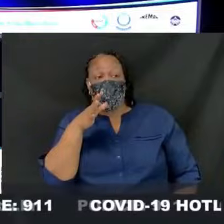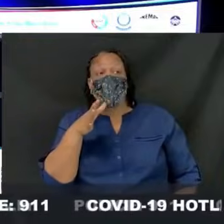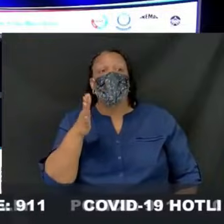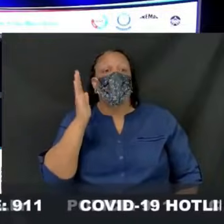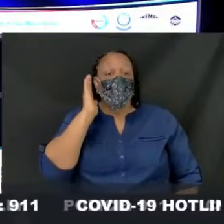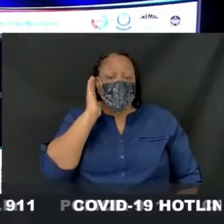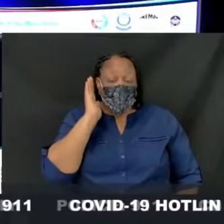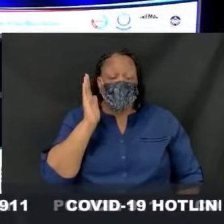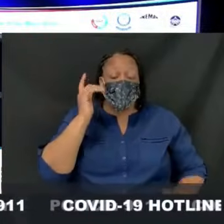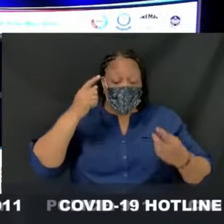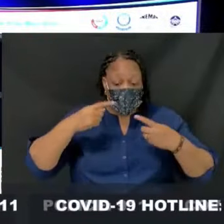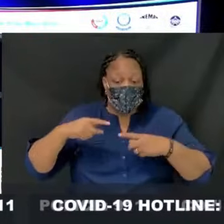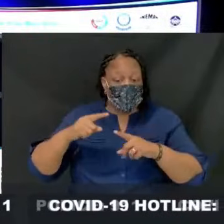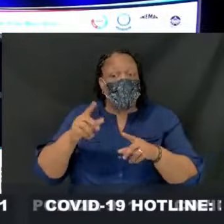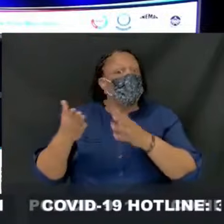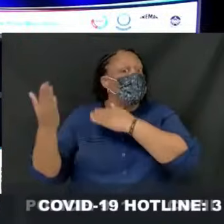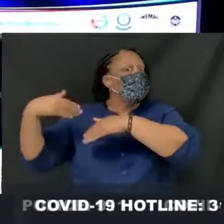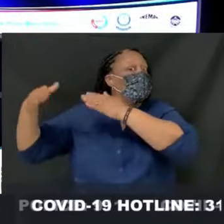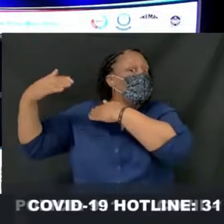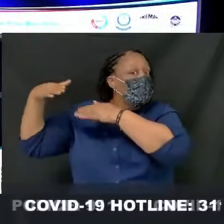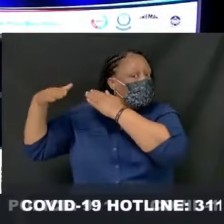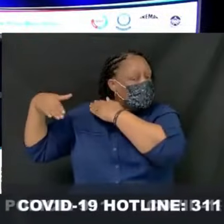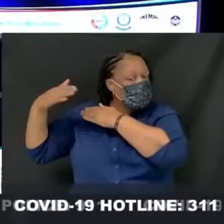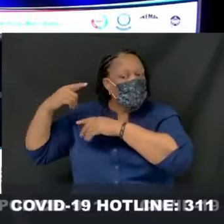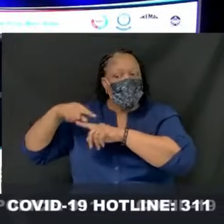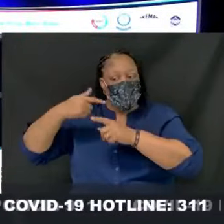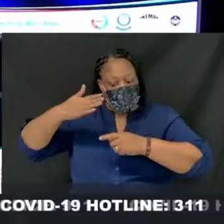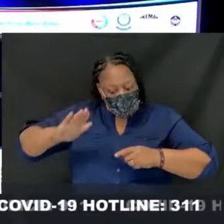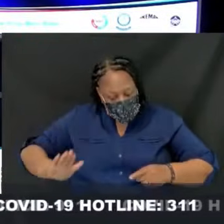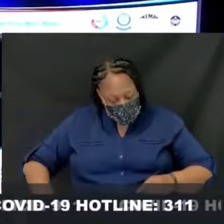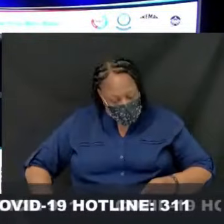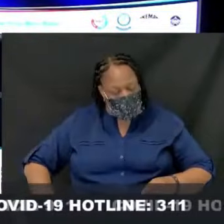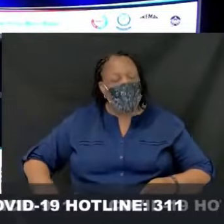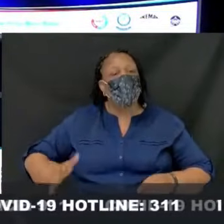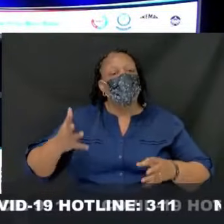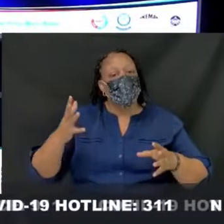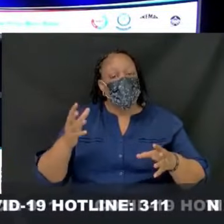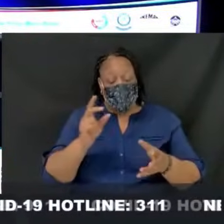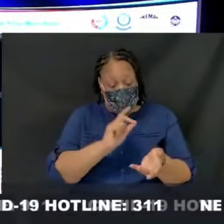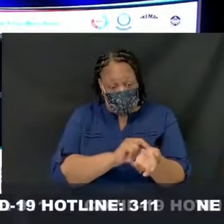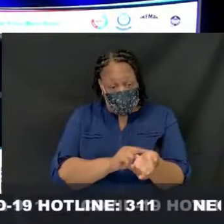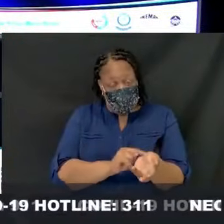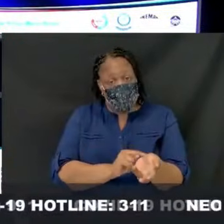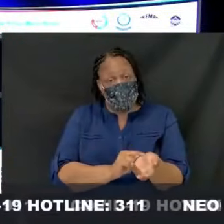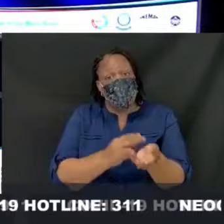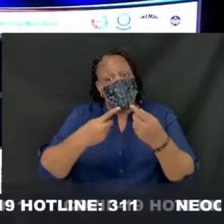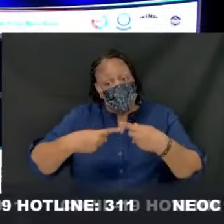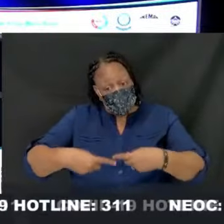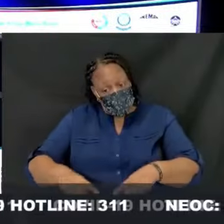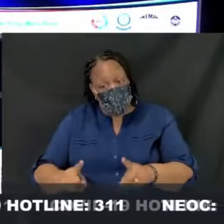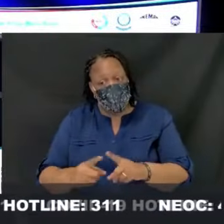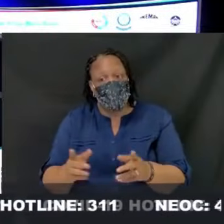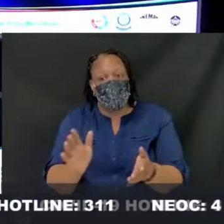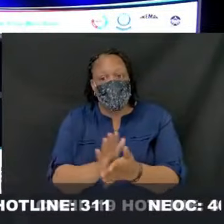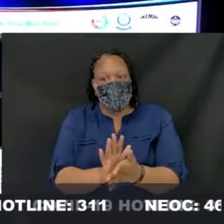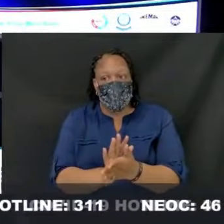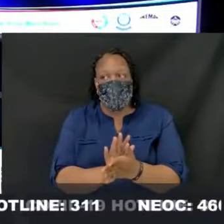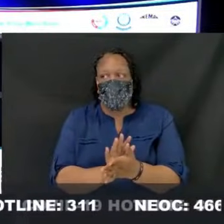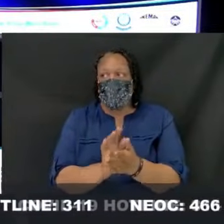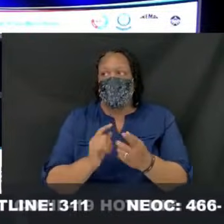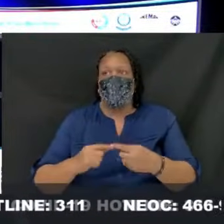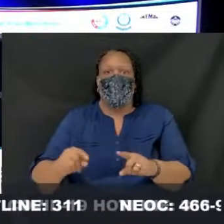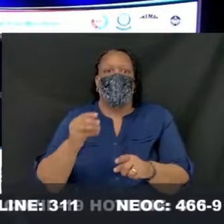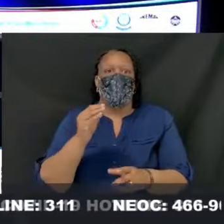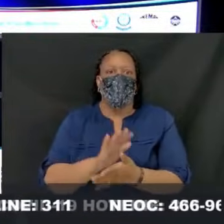immunization director for St. Kitts and Nevis when it comes to vaccination. And of course, people send their children to school all the time. They